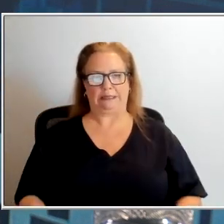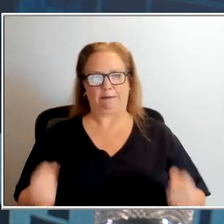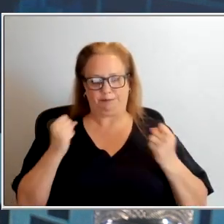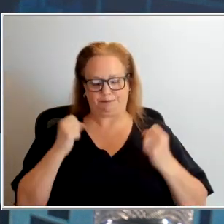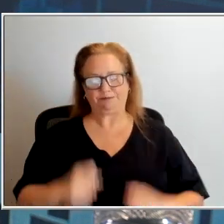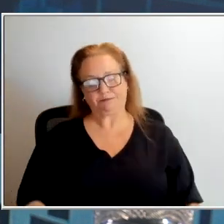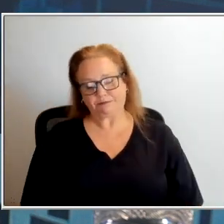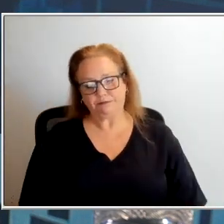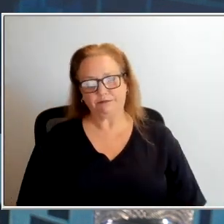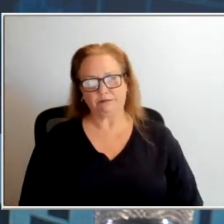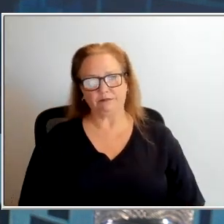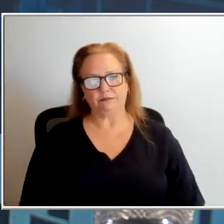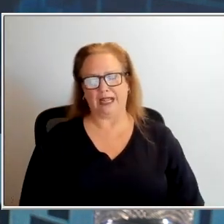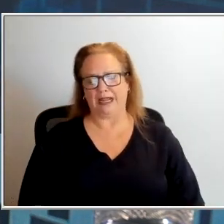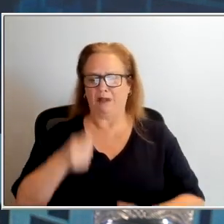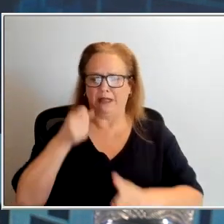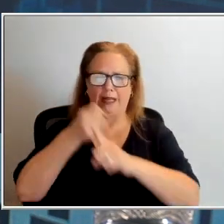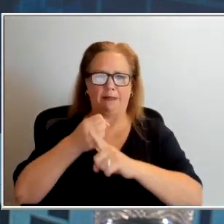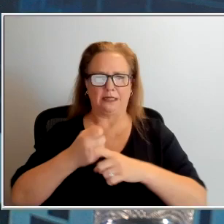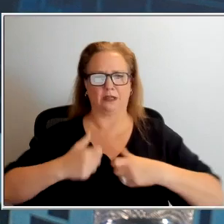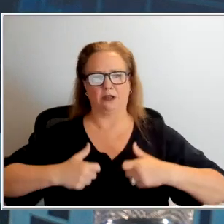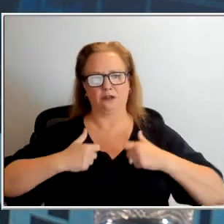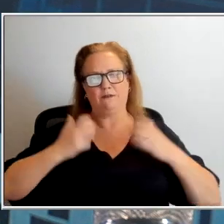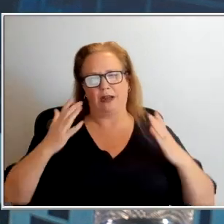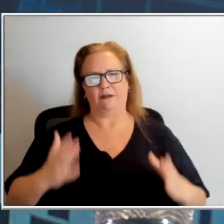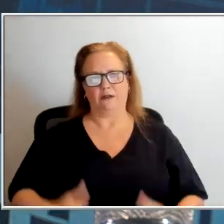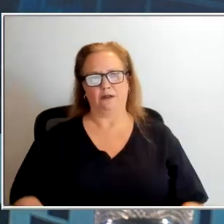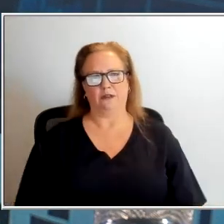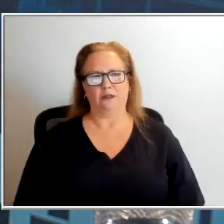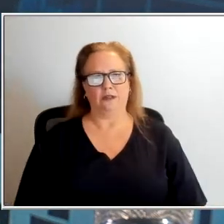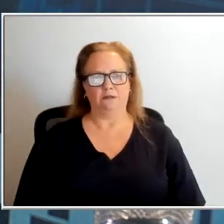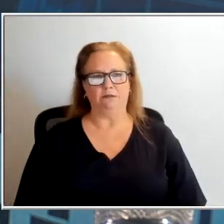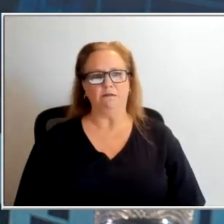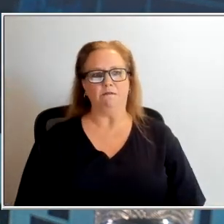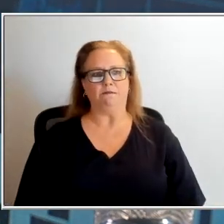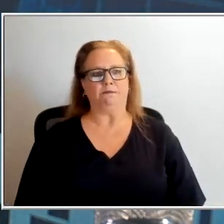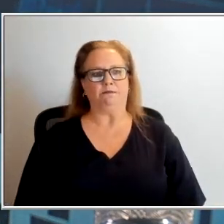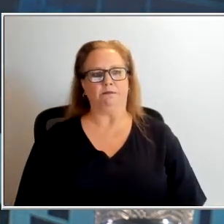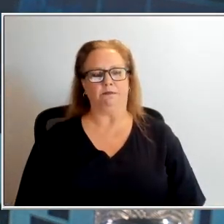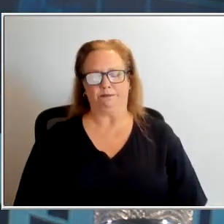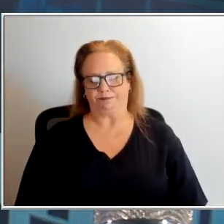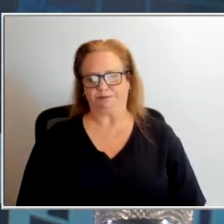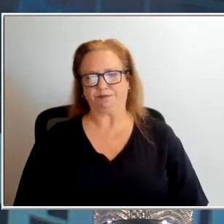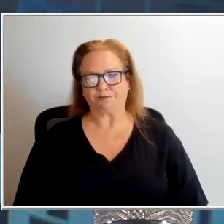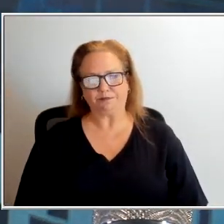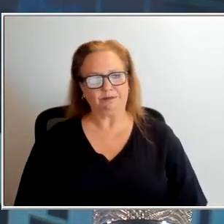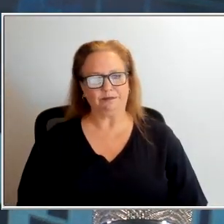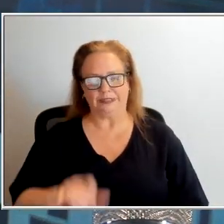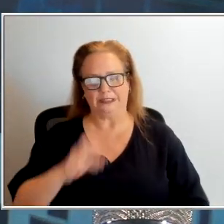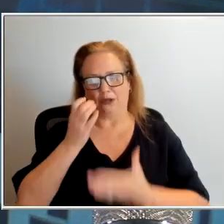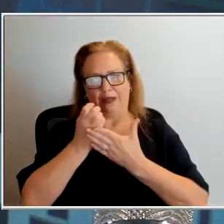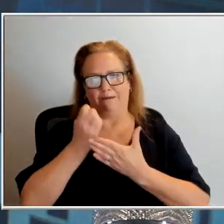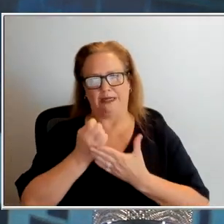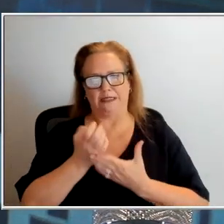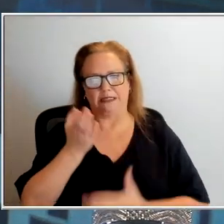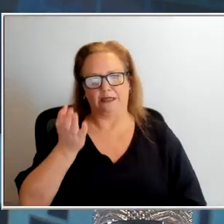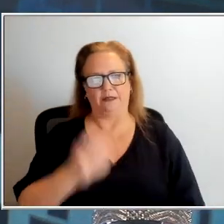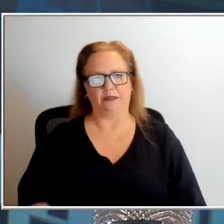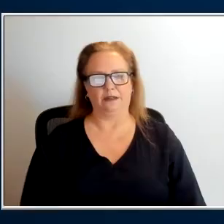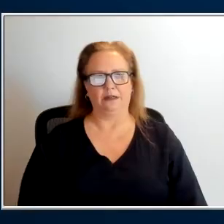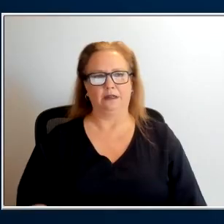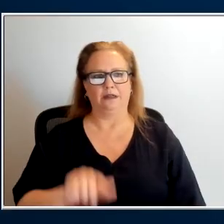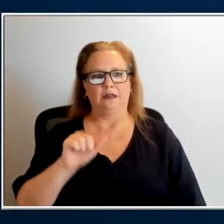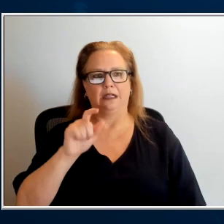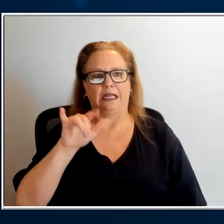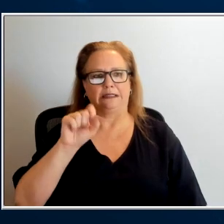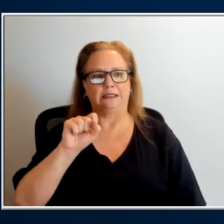has a marked impact on survival at the time of transplant. So it is, you know, the evidence is just clear. Okay, Alexis, where are you at? And you